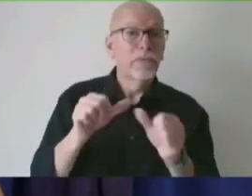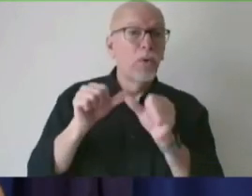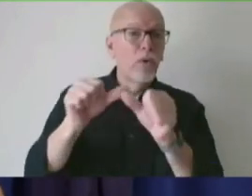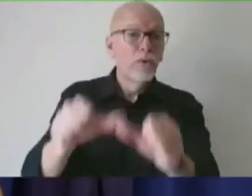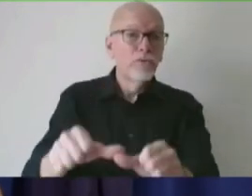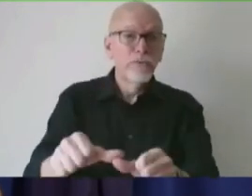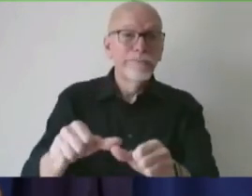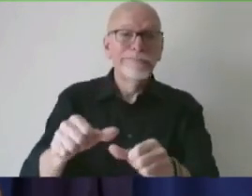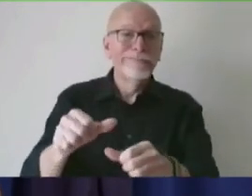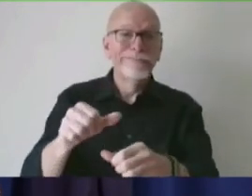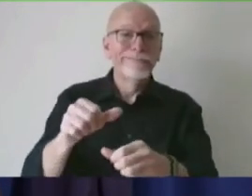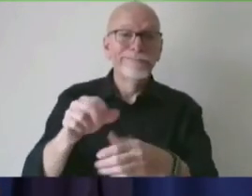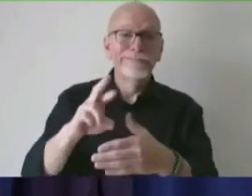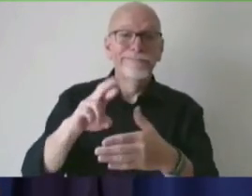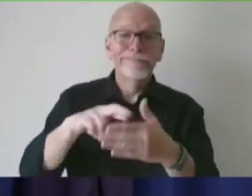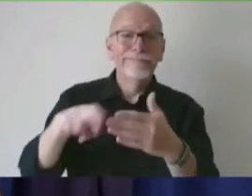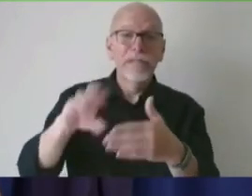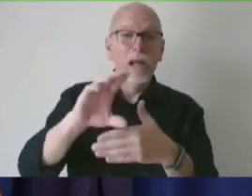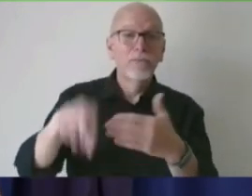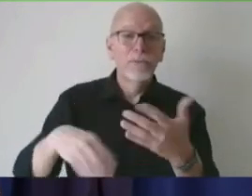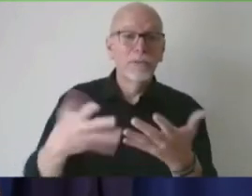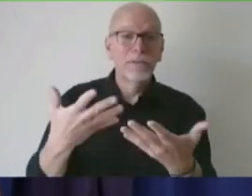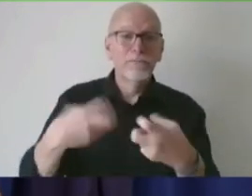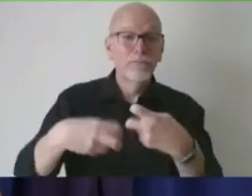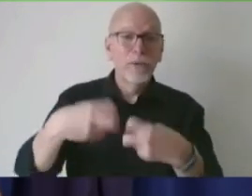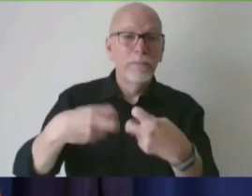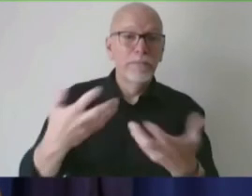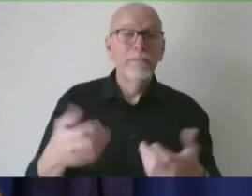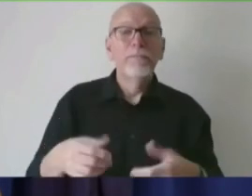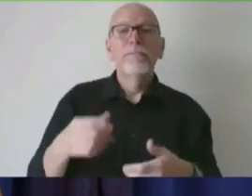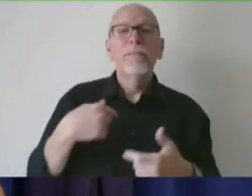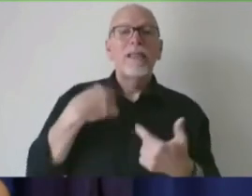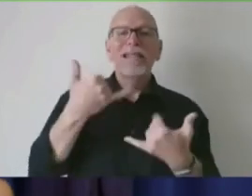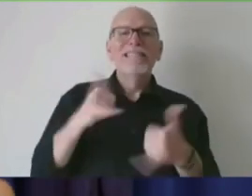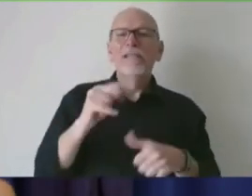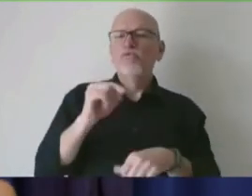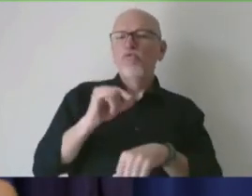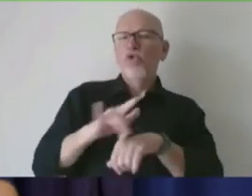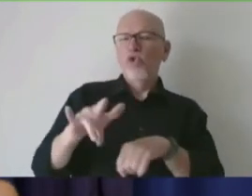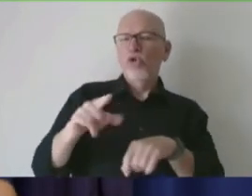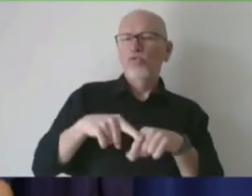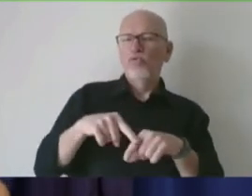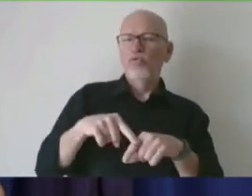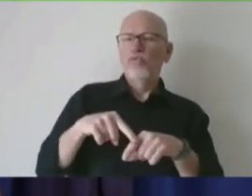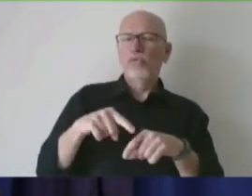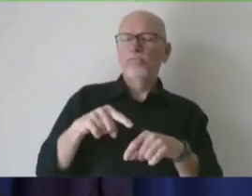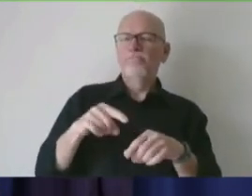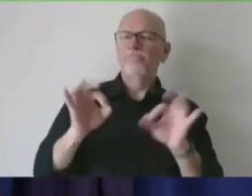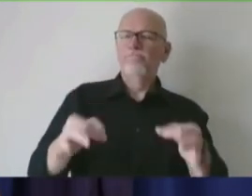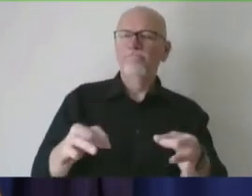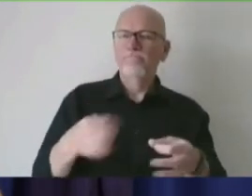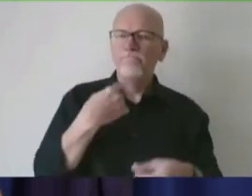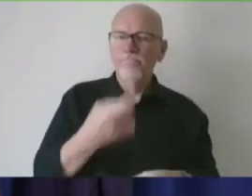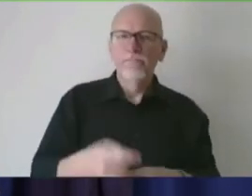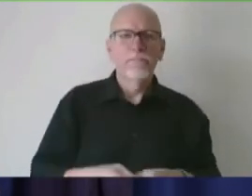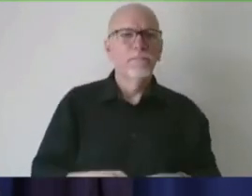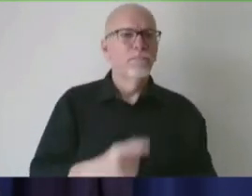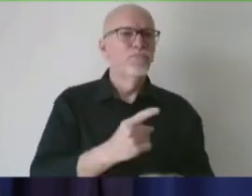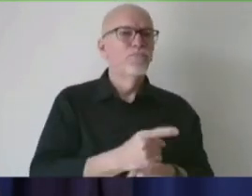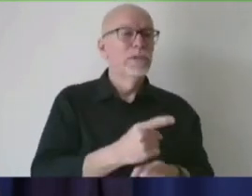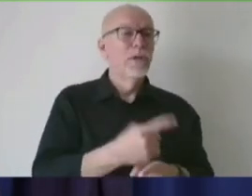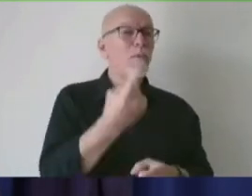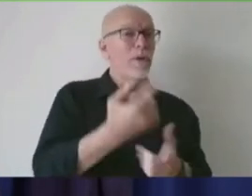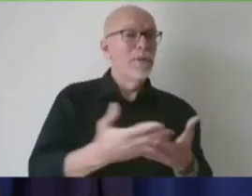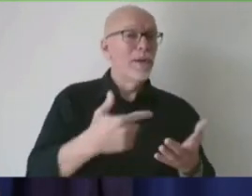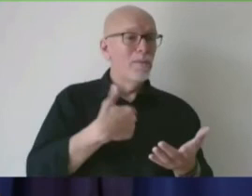the other variants. But I think we're a little bit too early, and we'll continue to monitor the data. Did you have something else? No, just to say that's one thing we talked about with